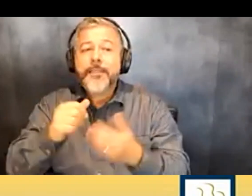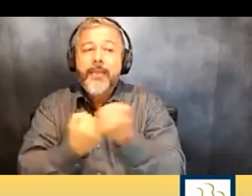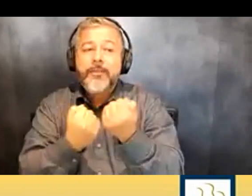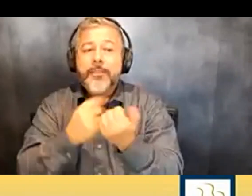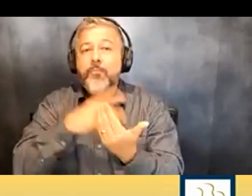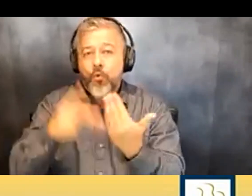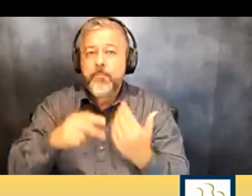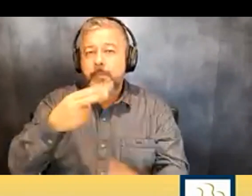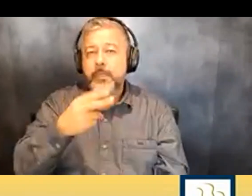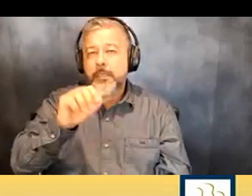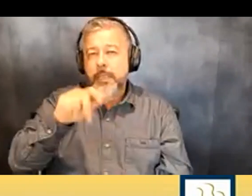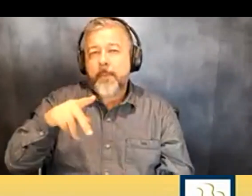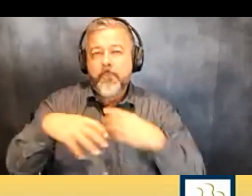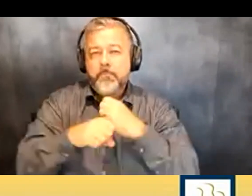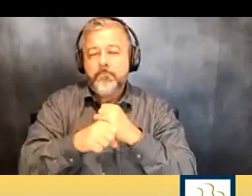Program.